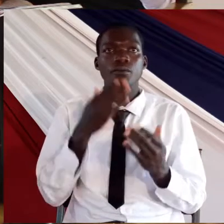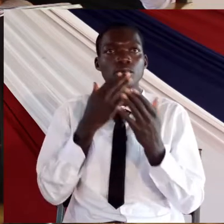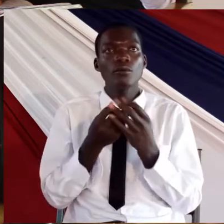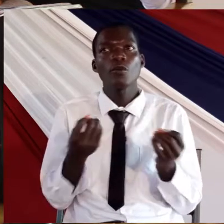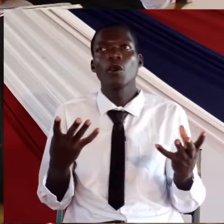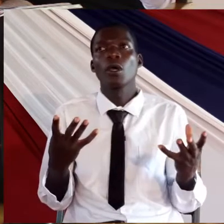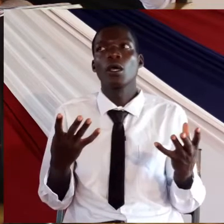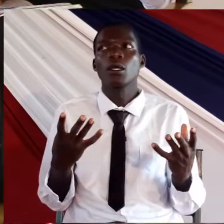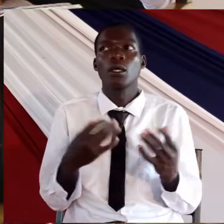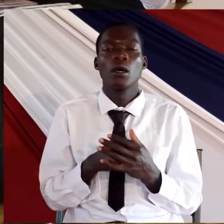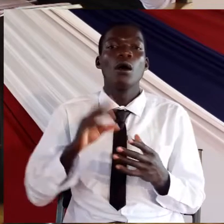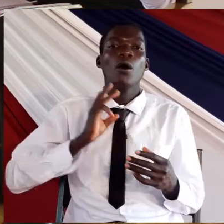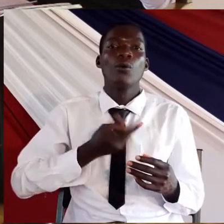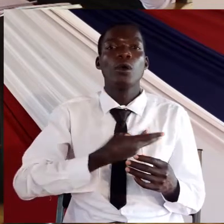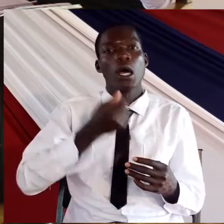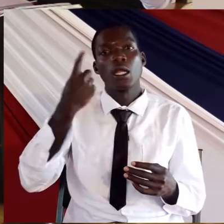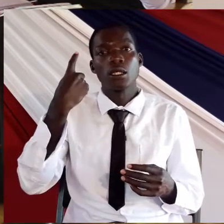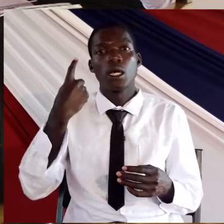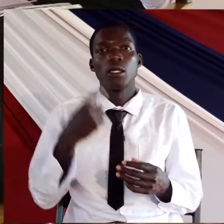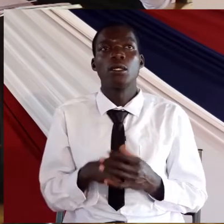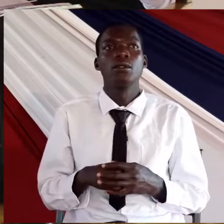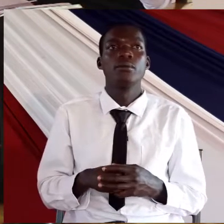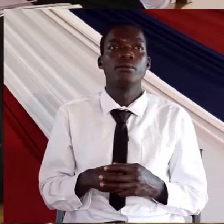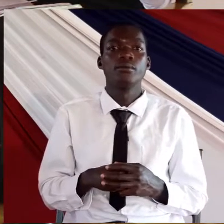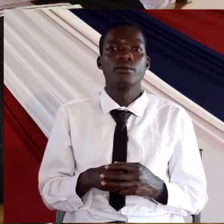much. We understand